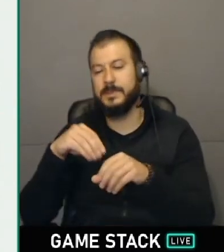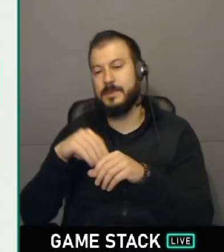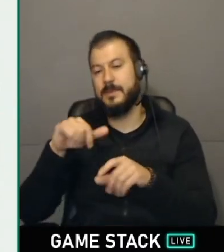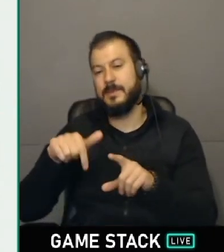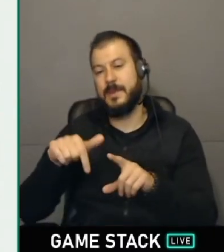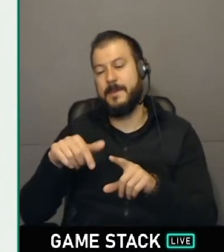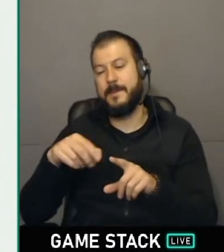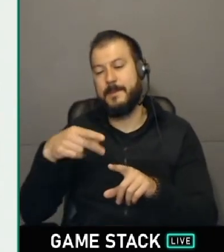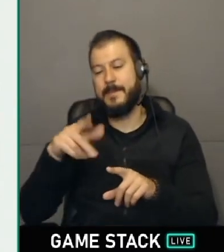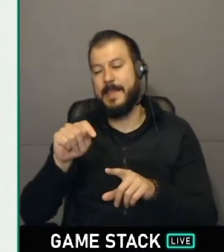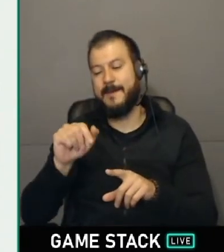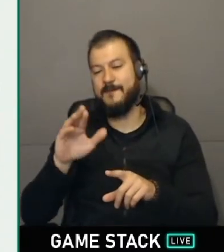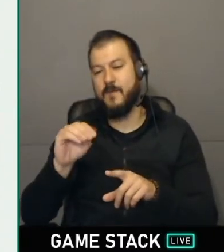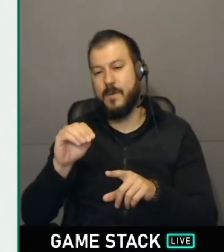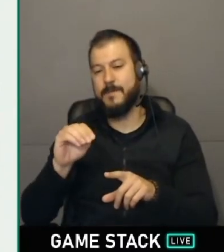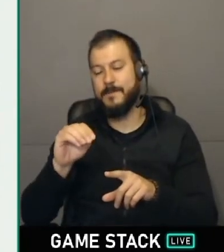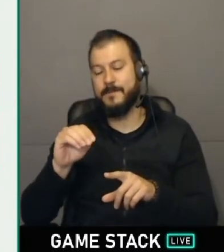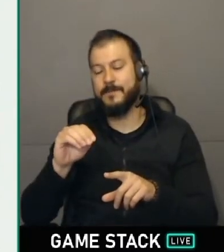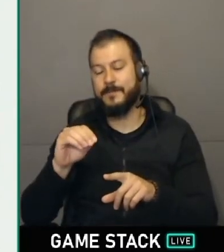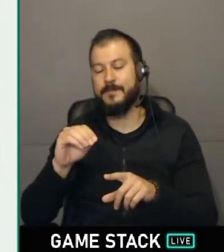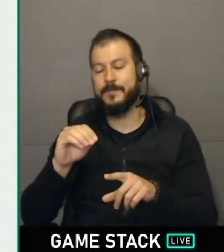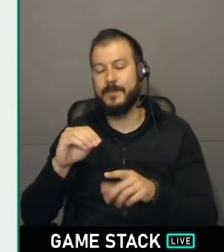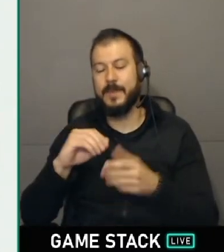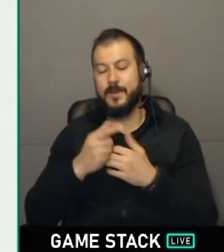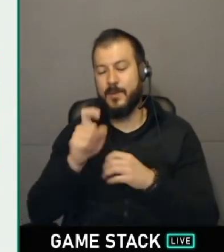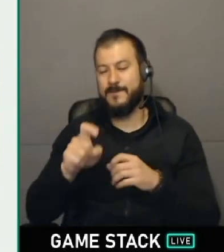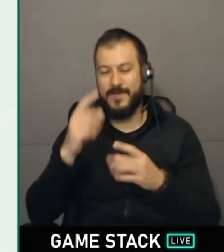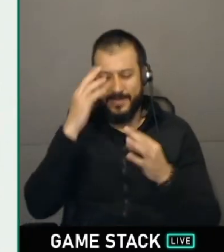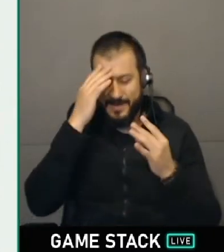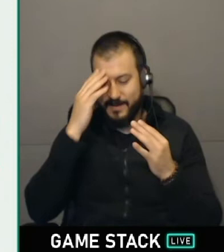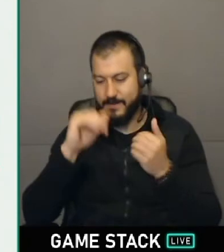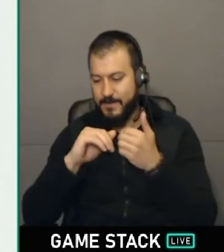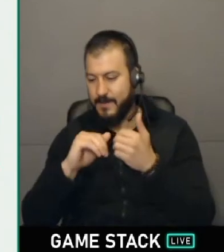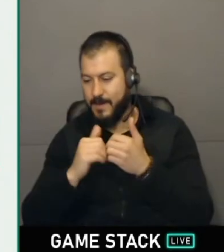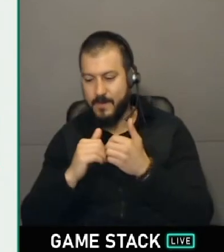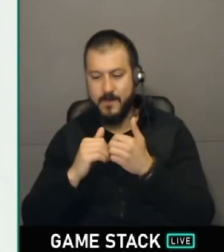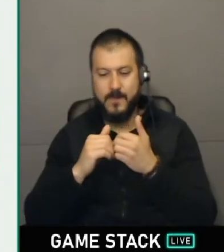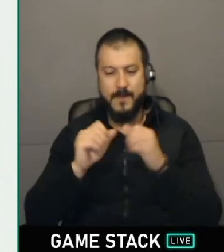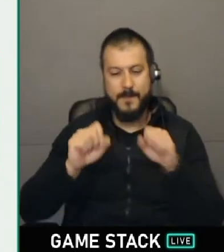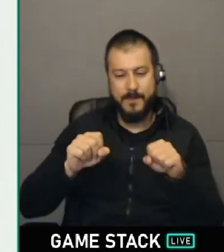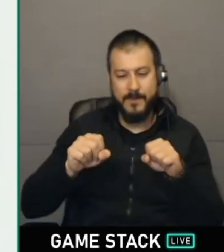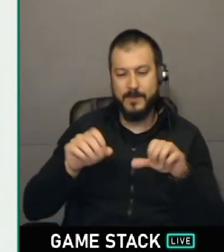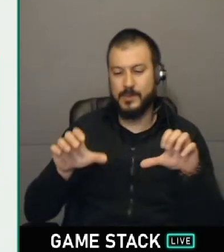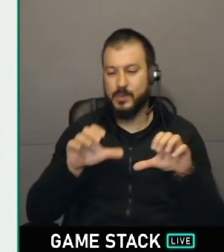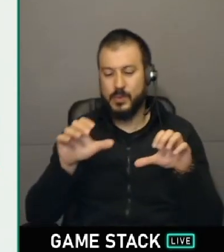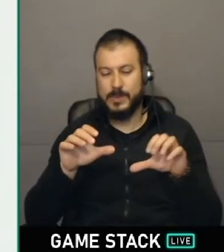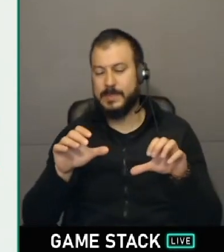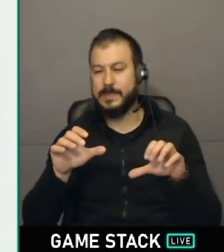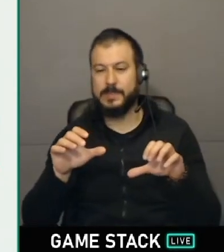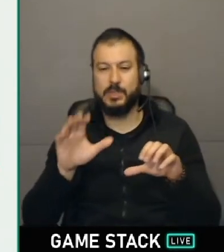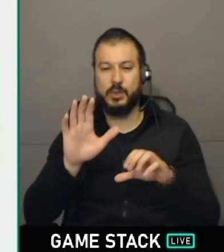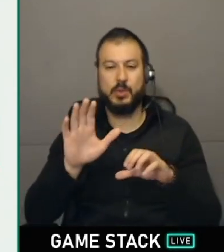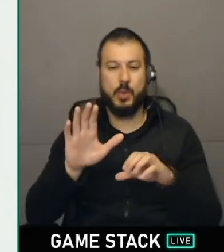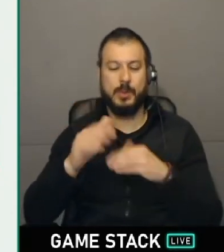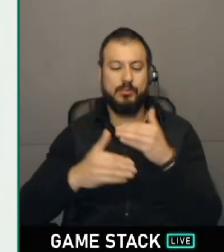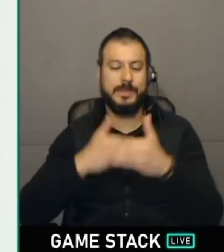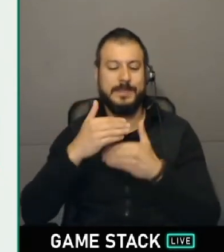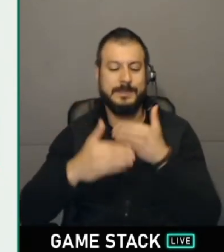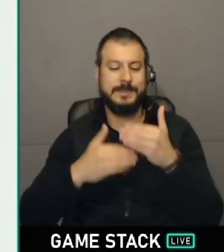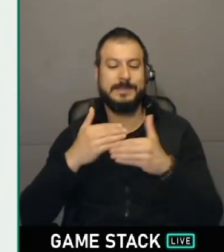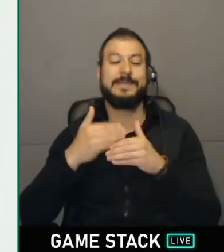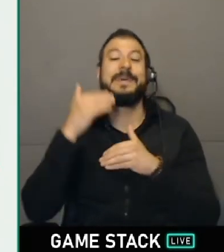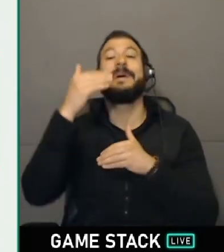platform, and how you have to think about possibly doing your processing ahead of